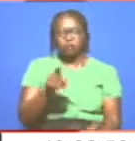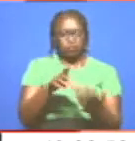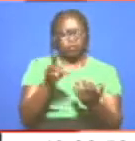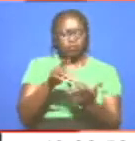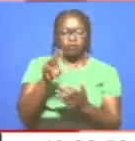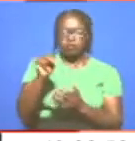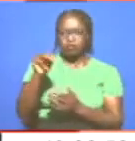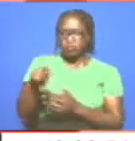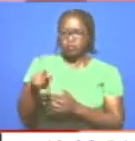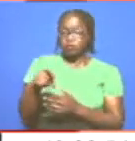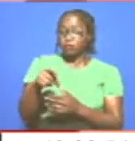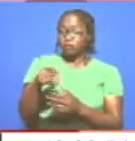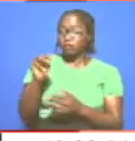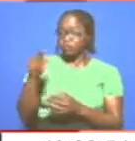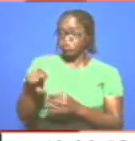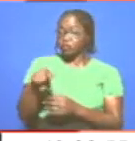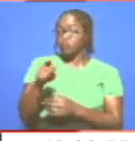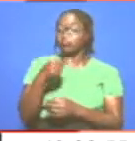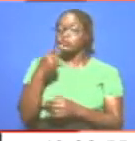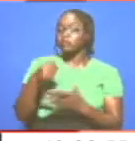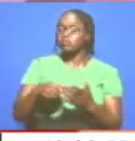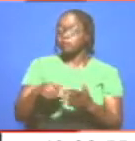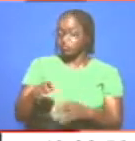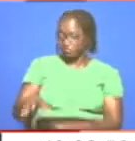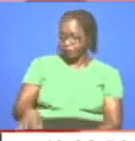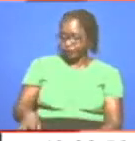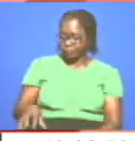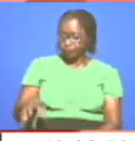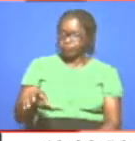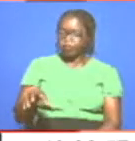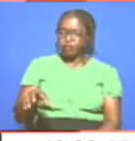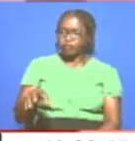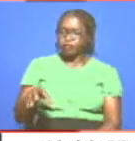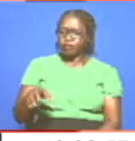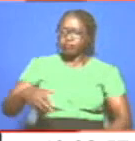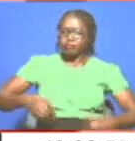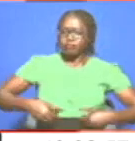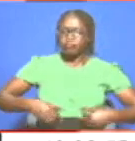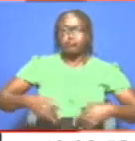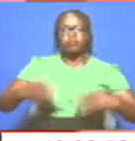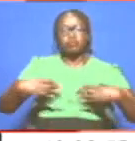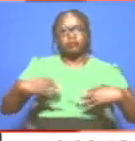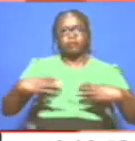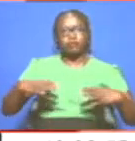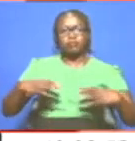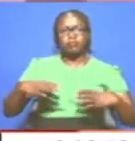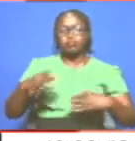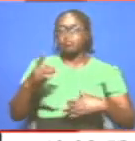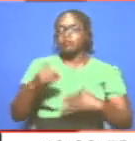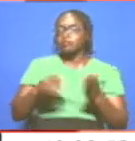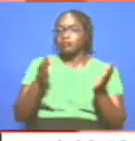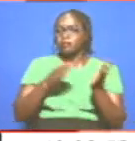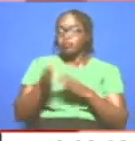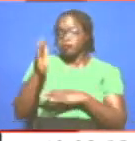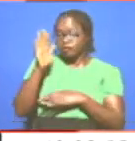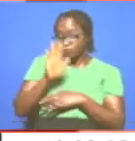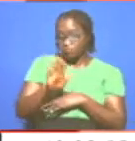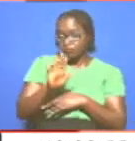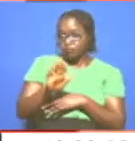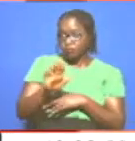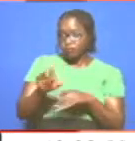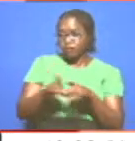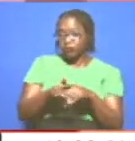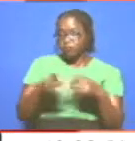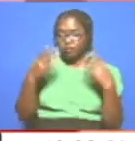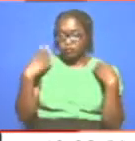What is your MP telling you as a junior, yeah, as young people, yeah? What is he plan for you as sportsmen?